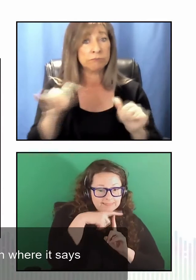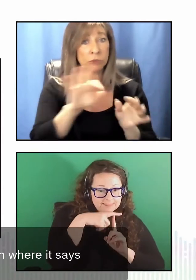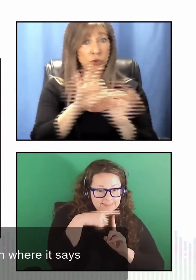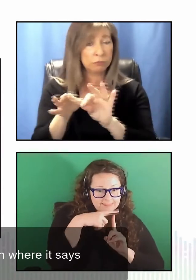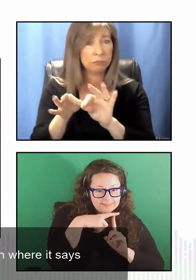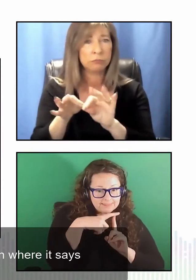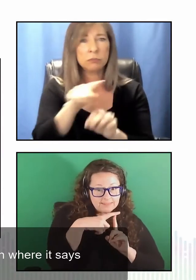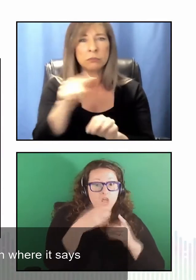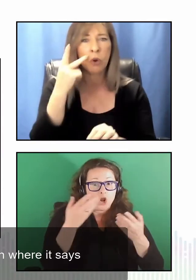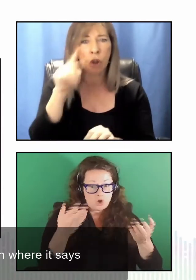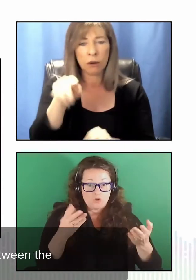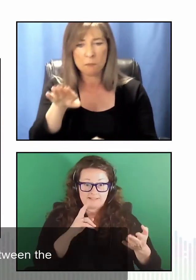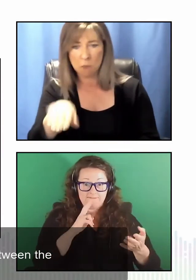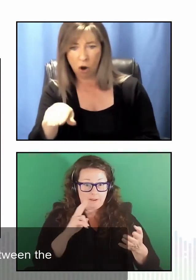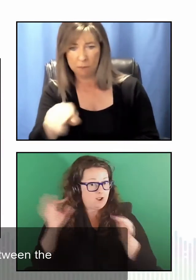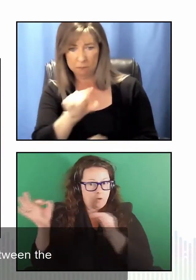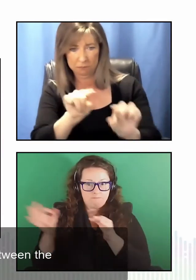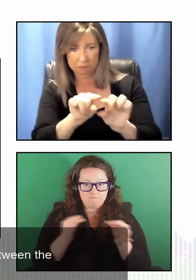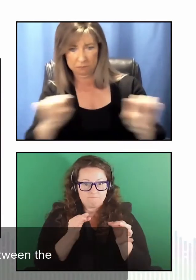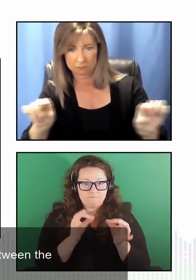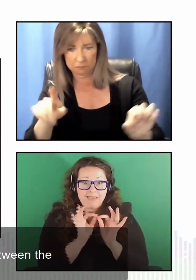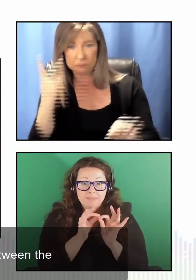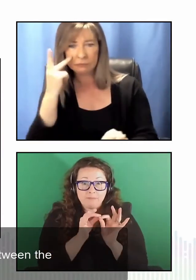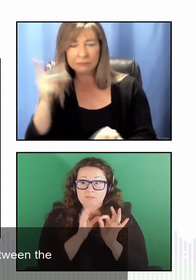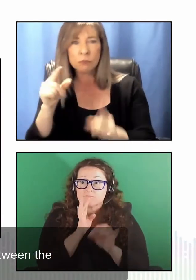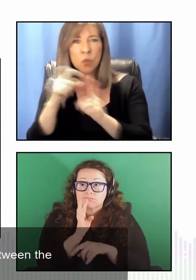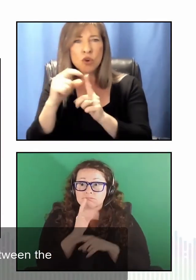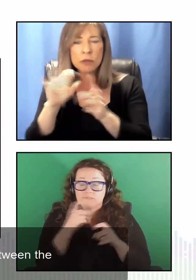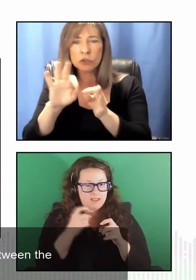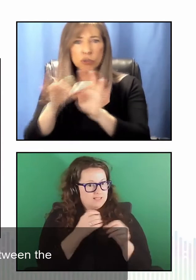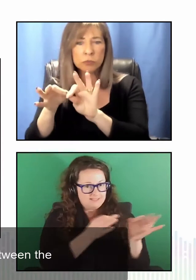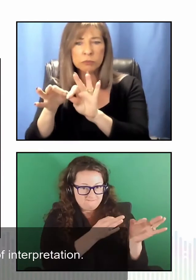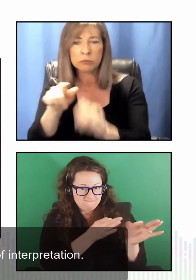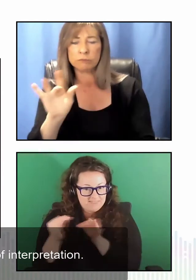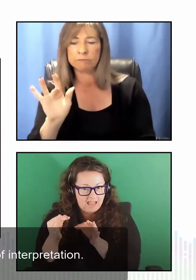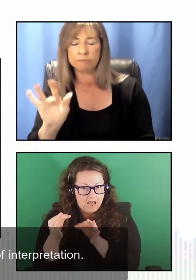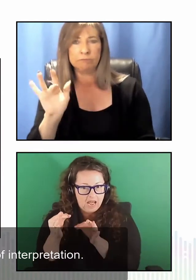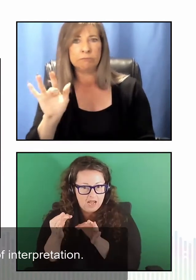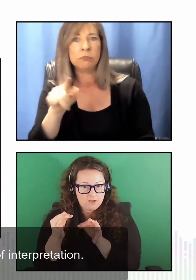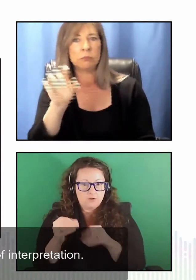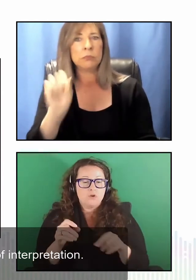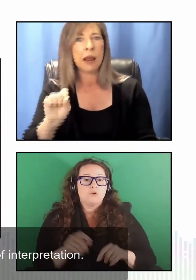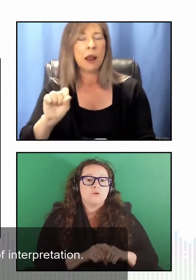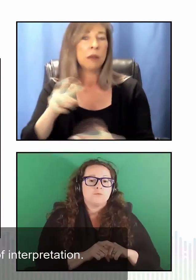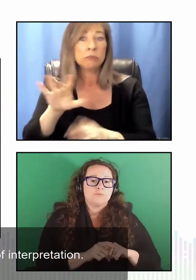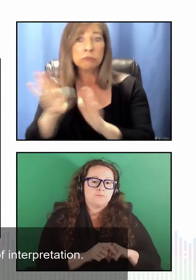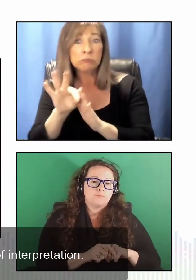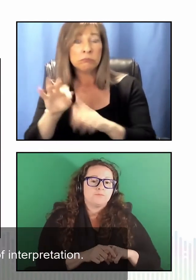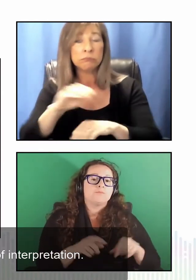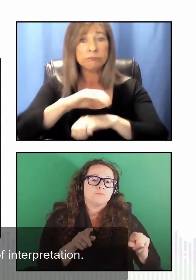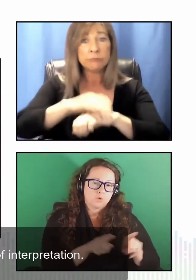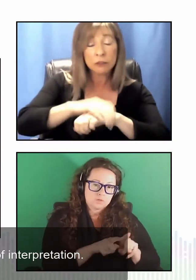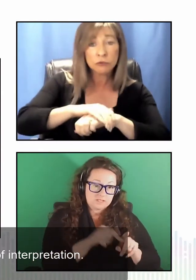of your Zoom screen where it says interpretation, and you can toggle between the language of presentation and the language